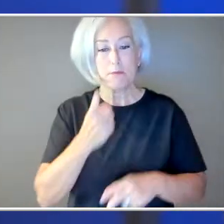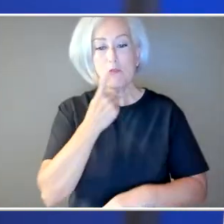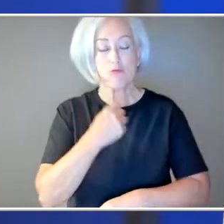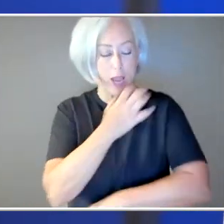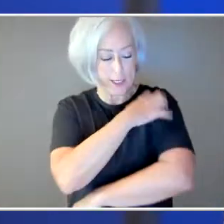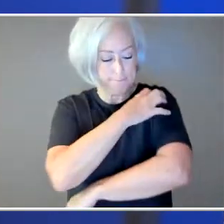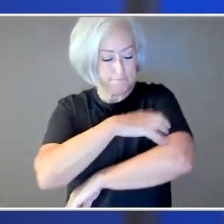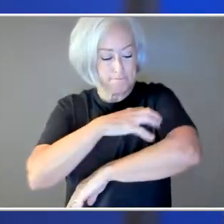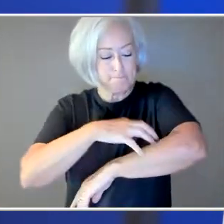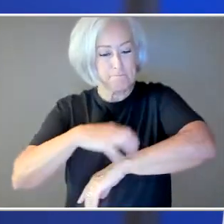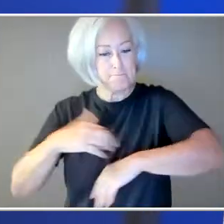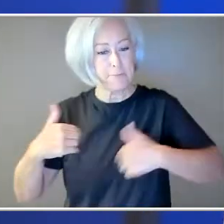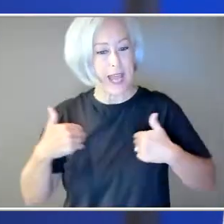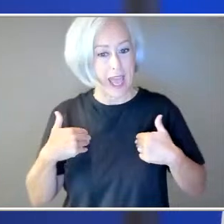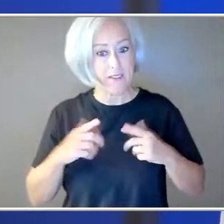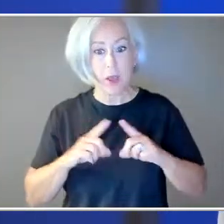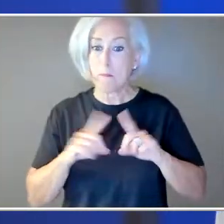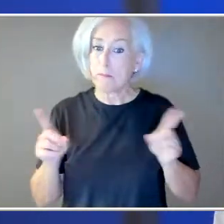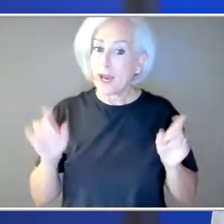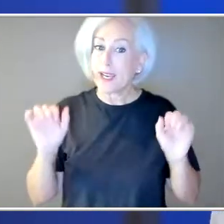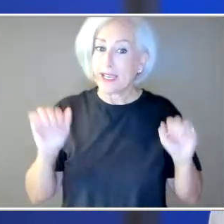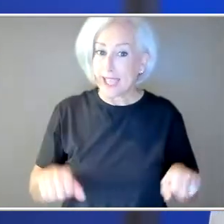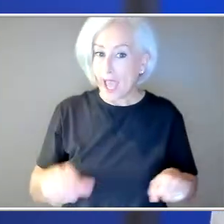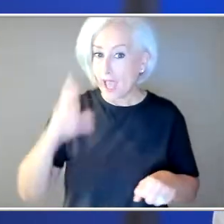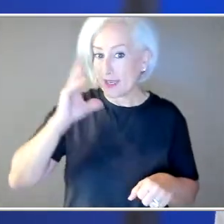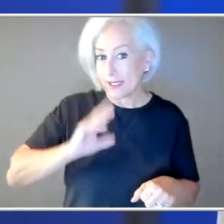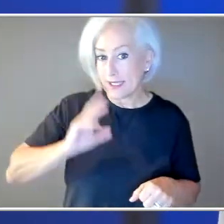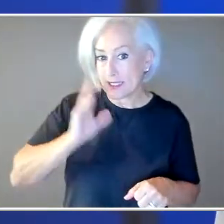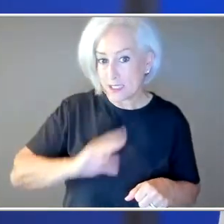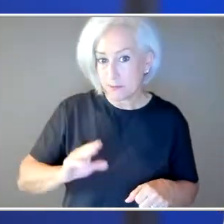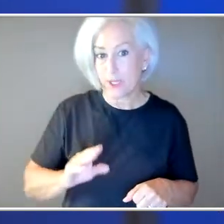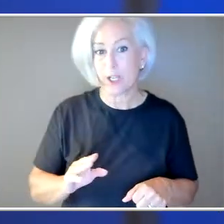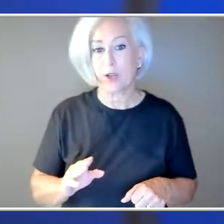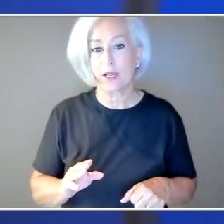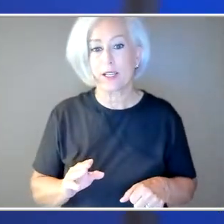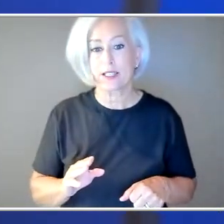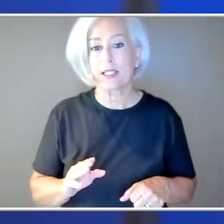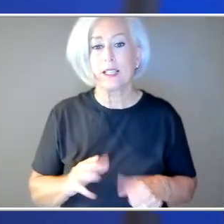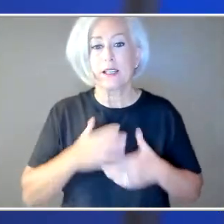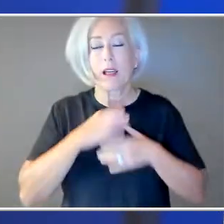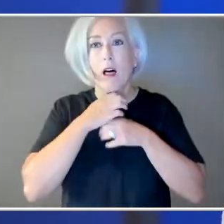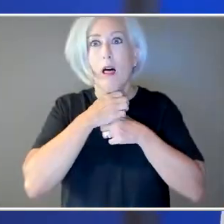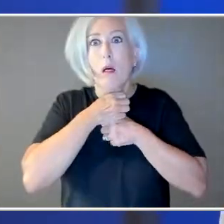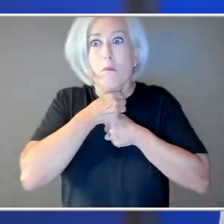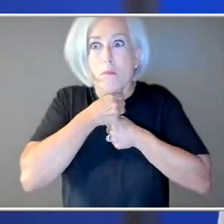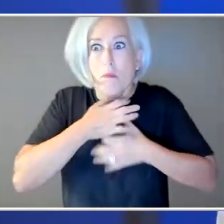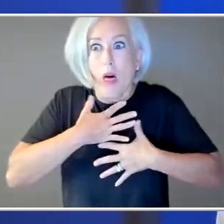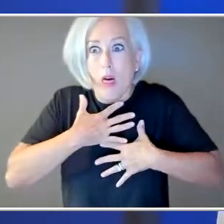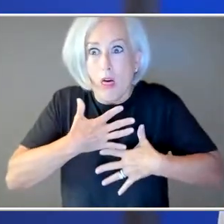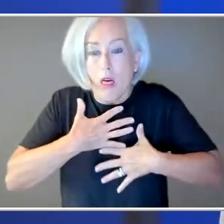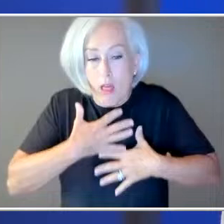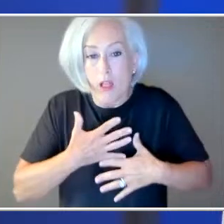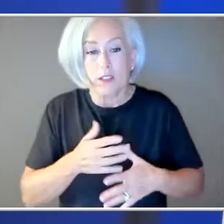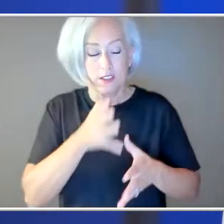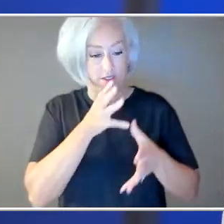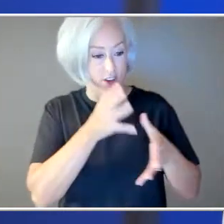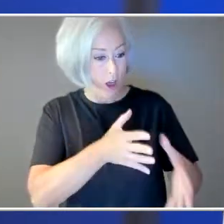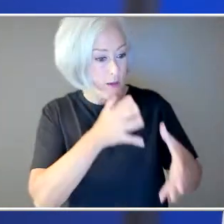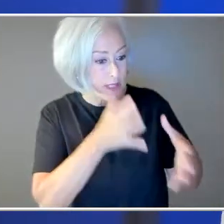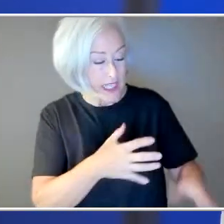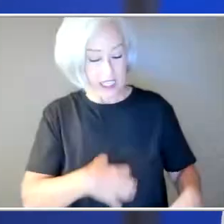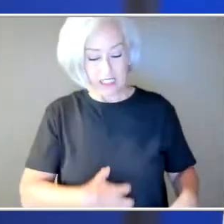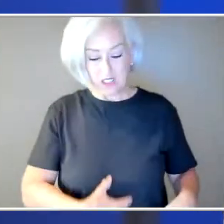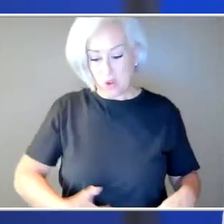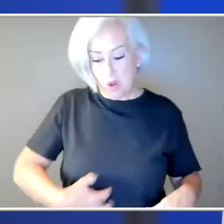can get anything from hives to anaphylaxis to just nausea and vomiting,